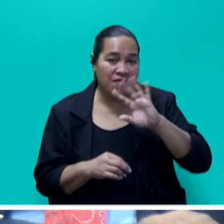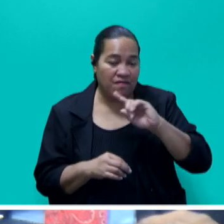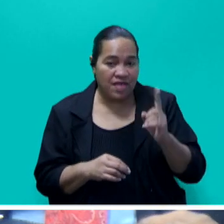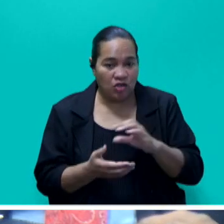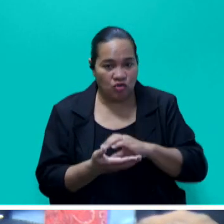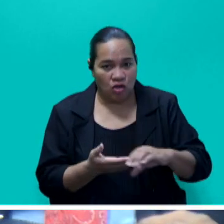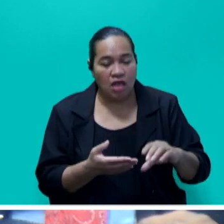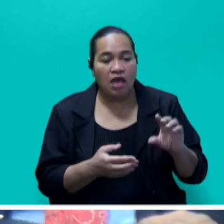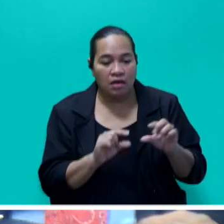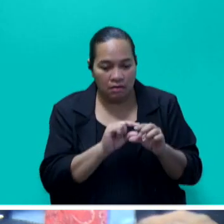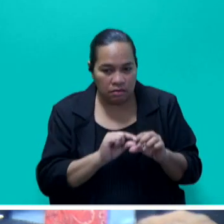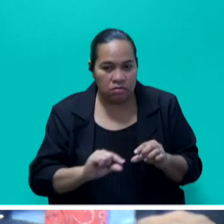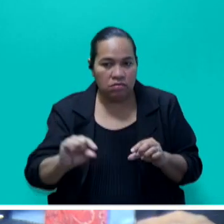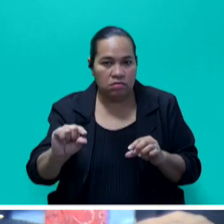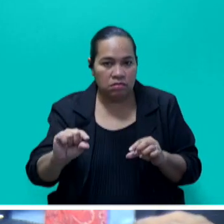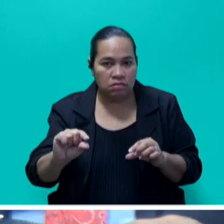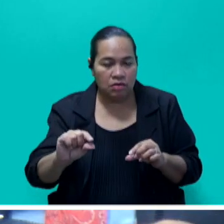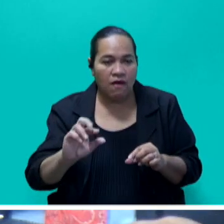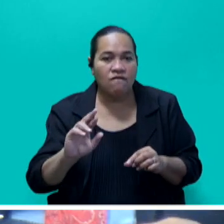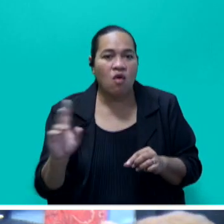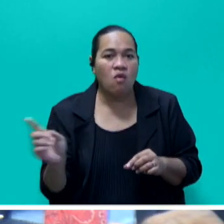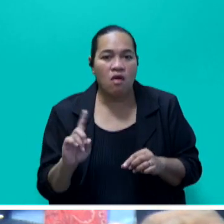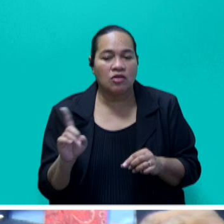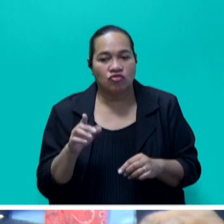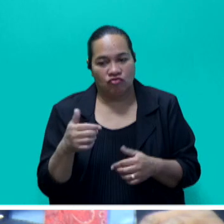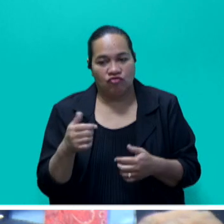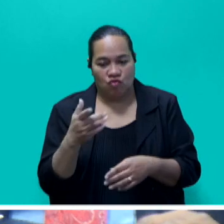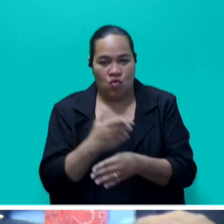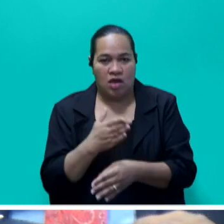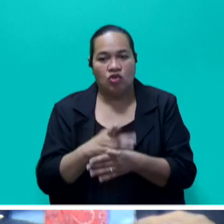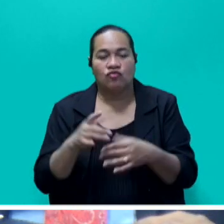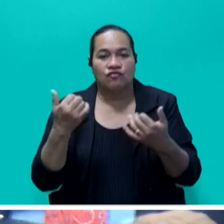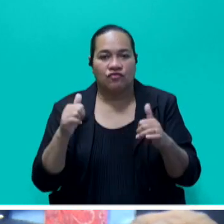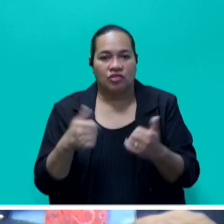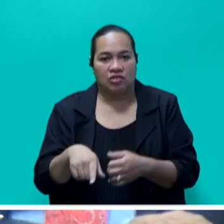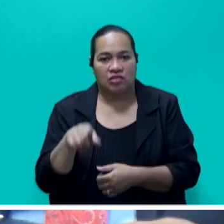$375,000 was allocated for this particular work to be completed.